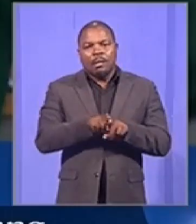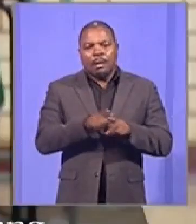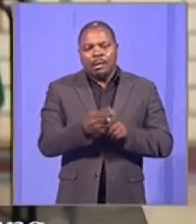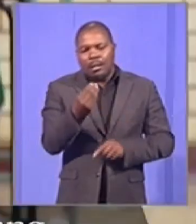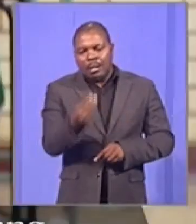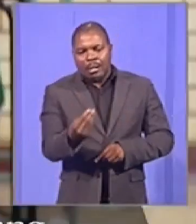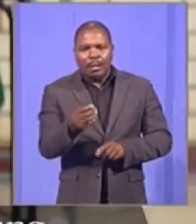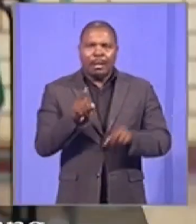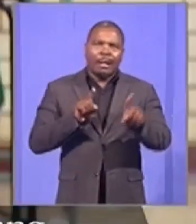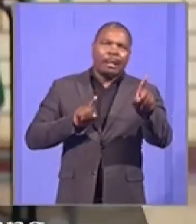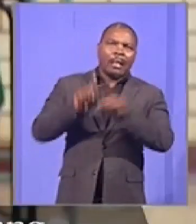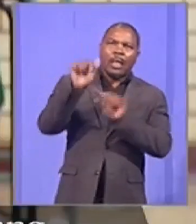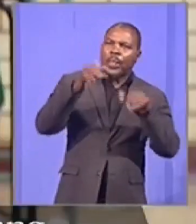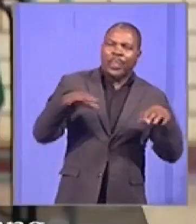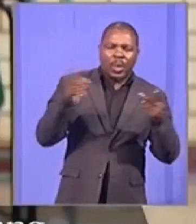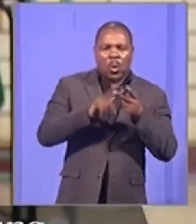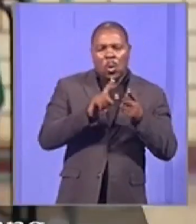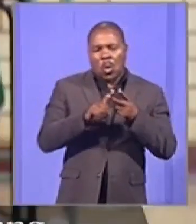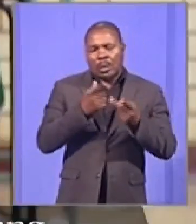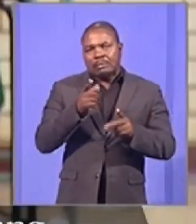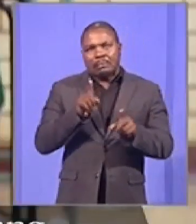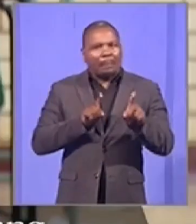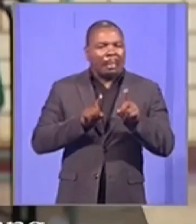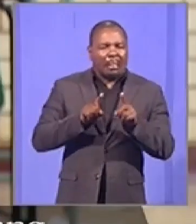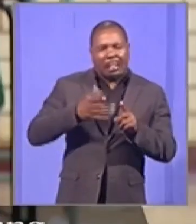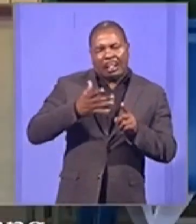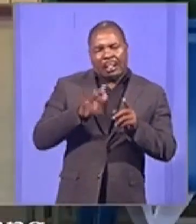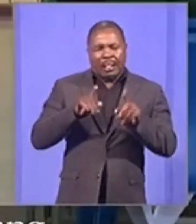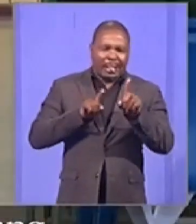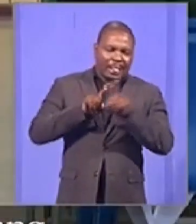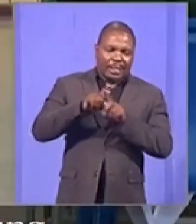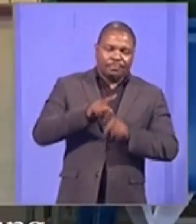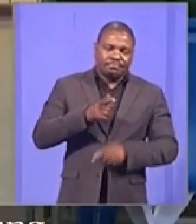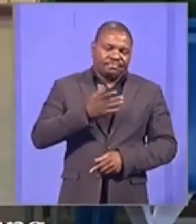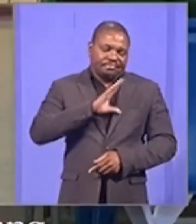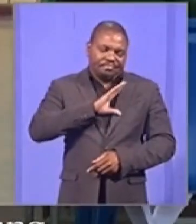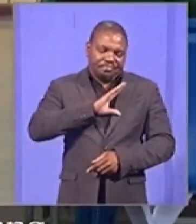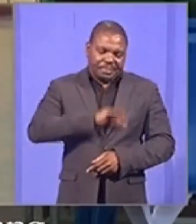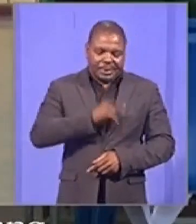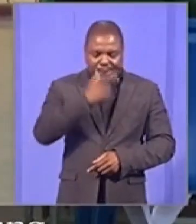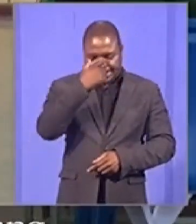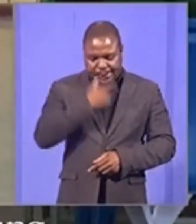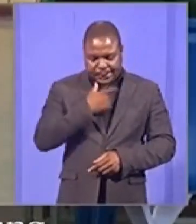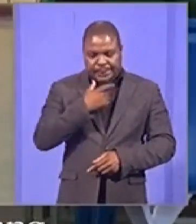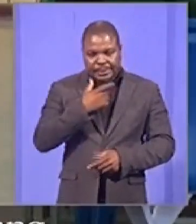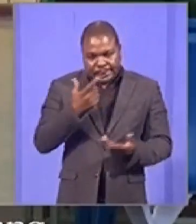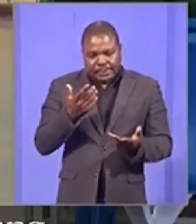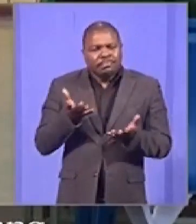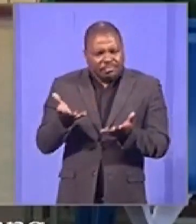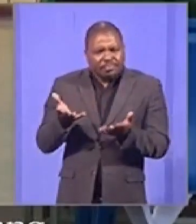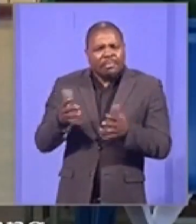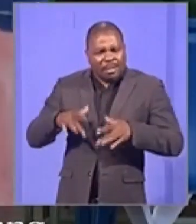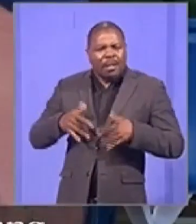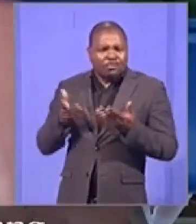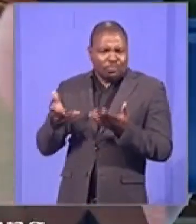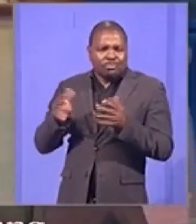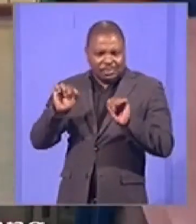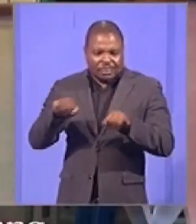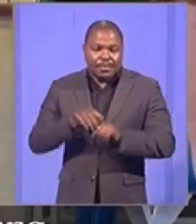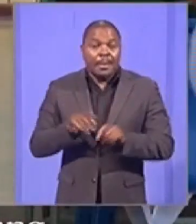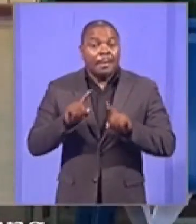pila or a sa phasang e be le gore o tla ba nyamile mo moyeng go lokile, it's way of life ke bophelo. E